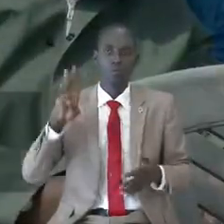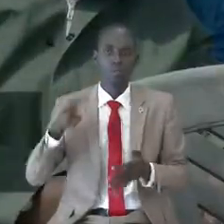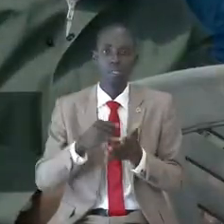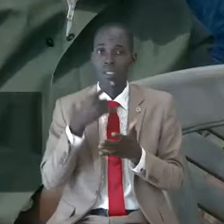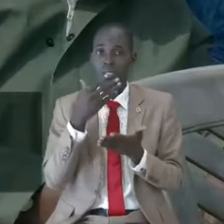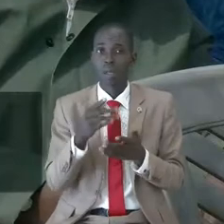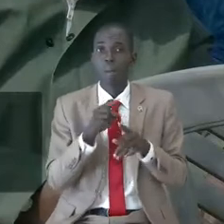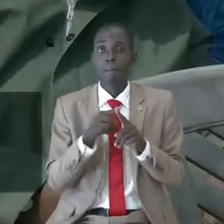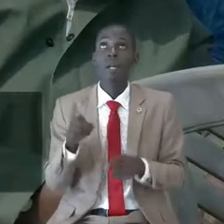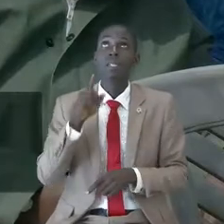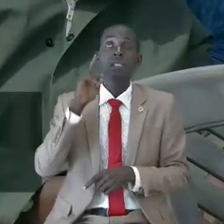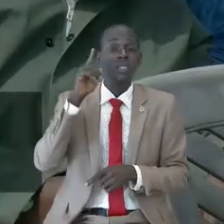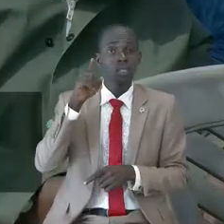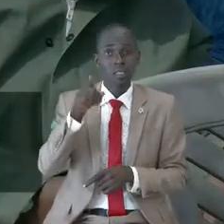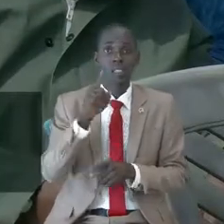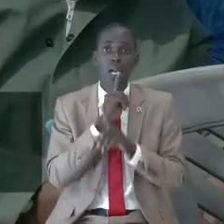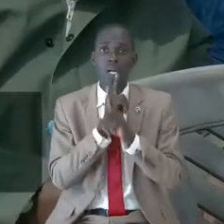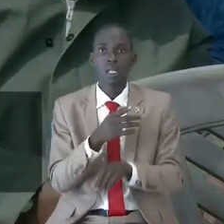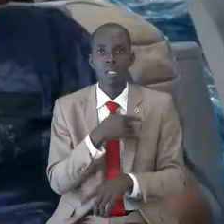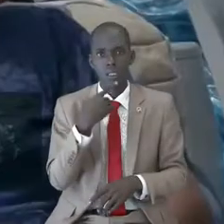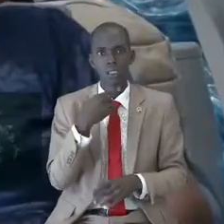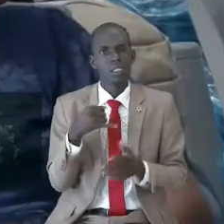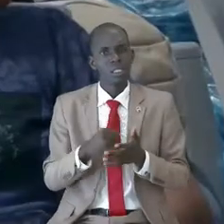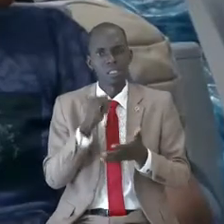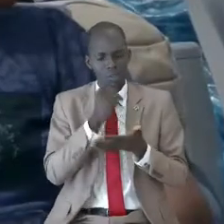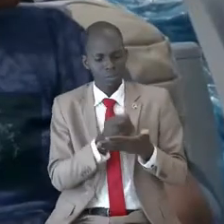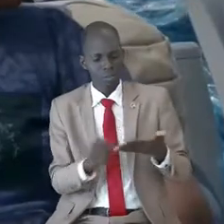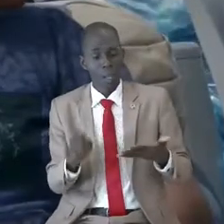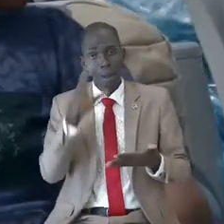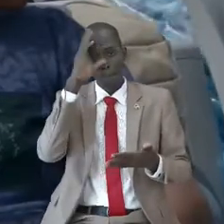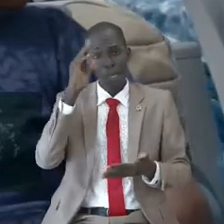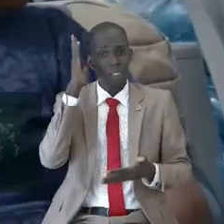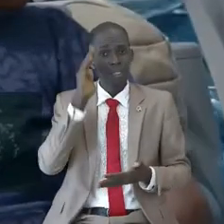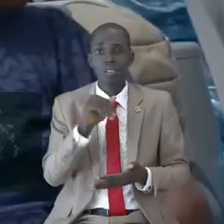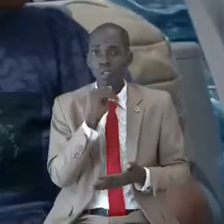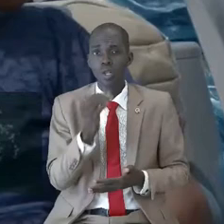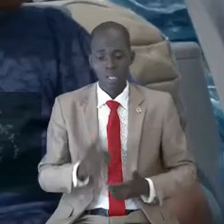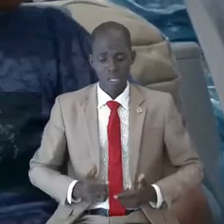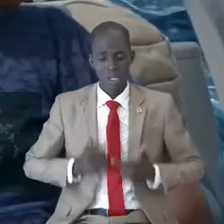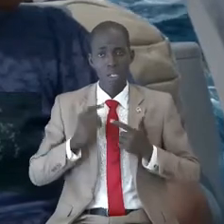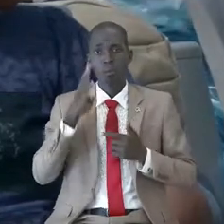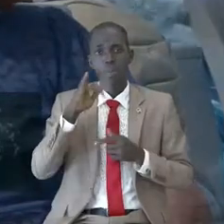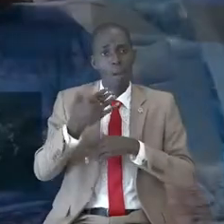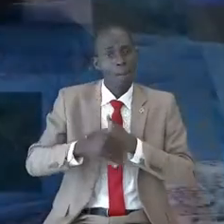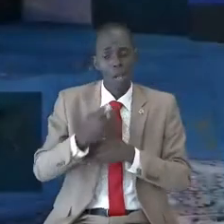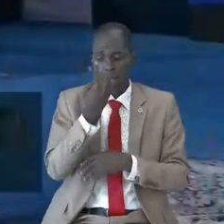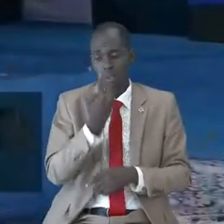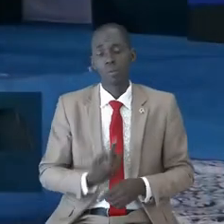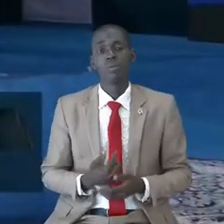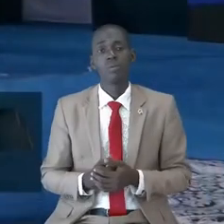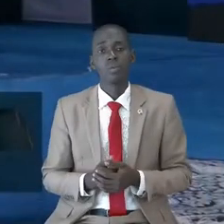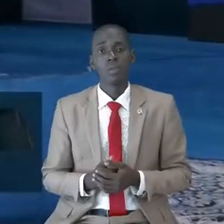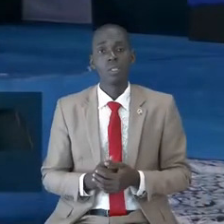but he answered and said, it is written, man shall not live by bread alone,